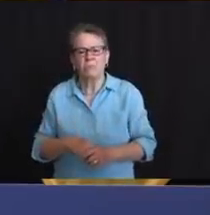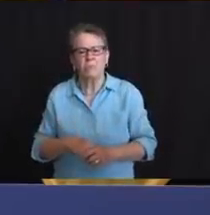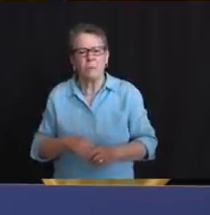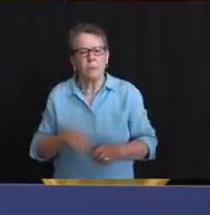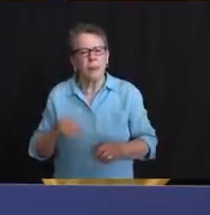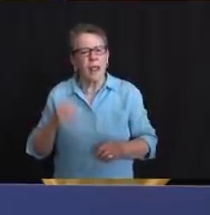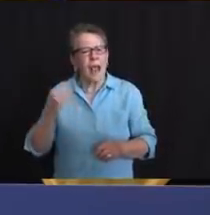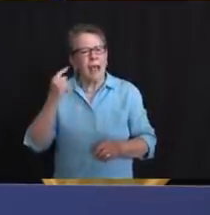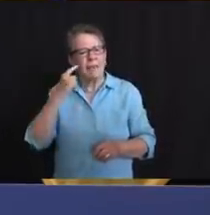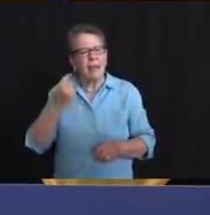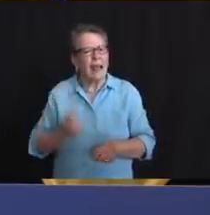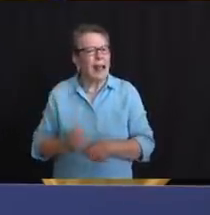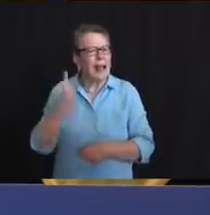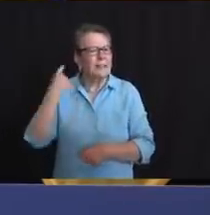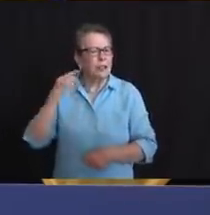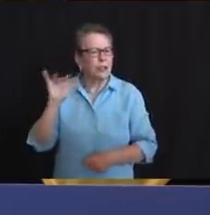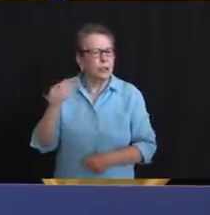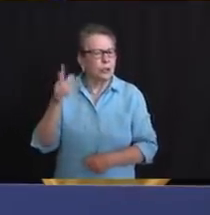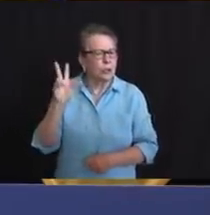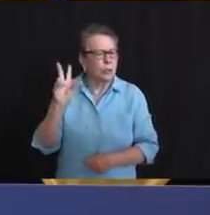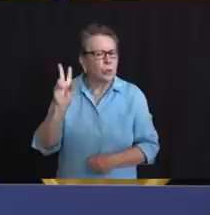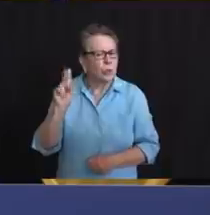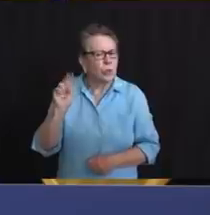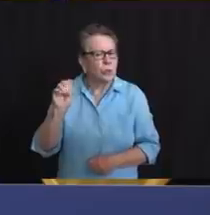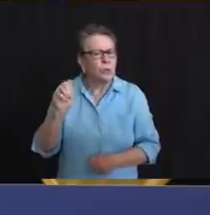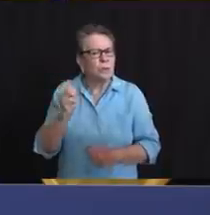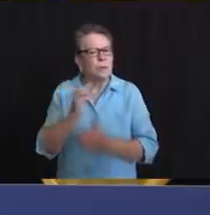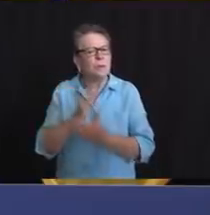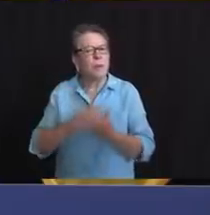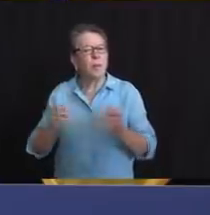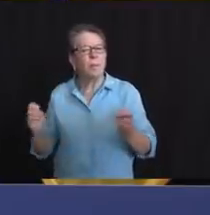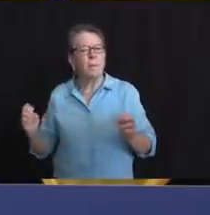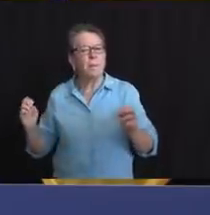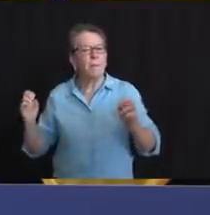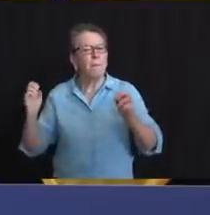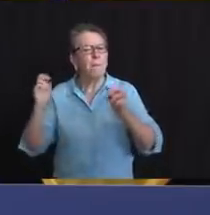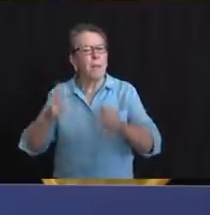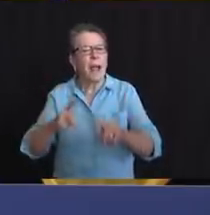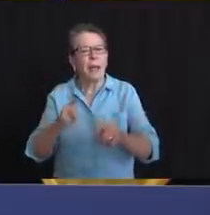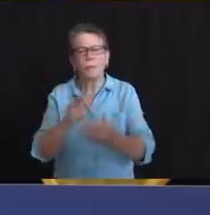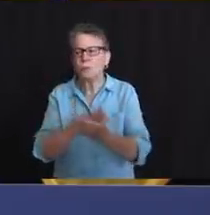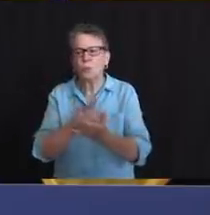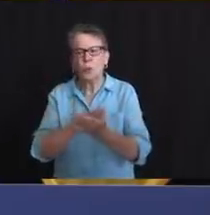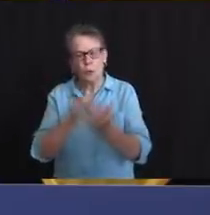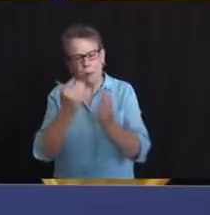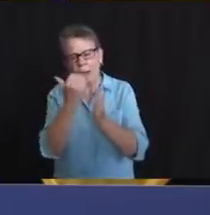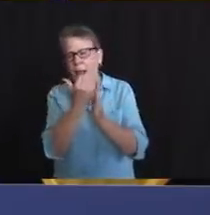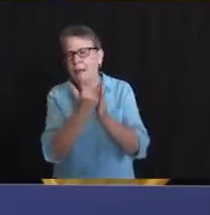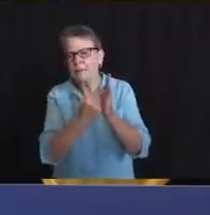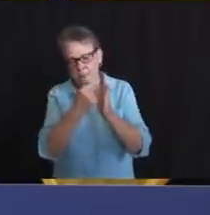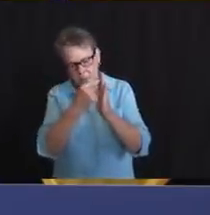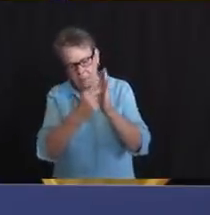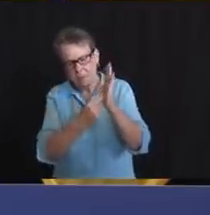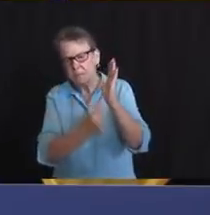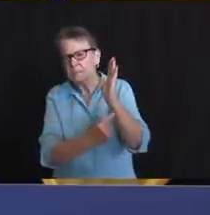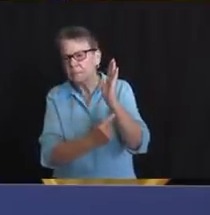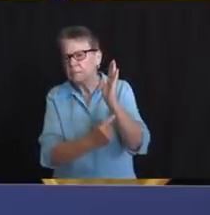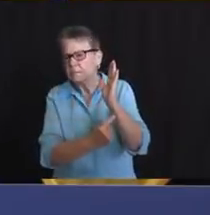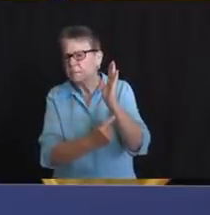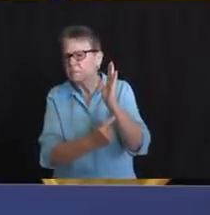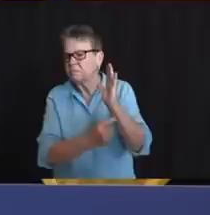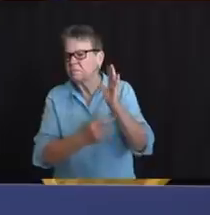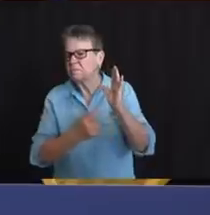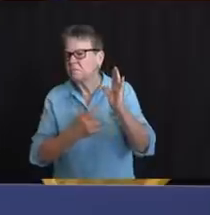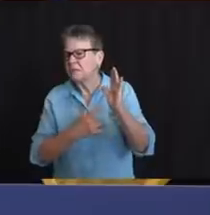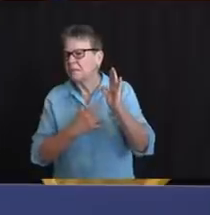put out sort of the back-to-school guidance. I would suspect something like that. A manual will be coming out similarly this year.